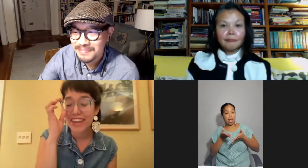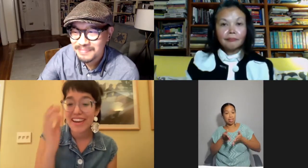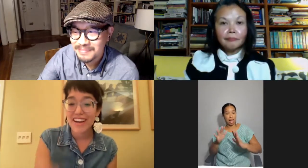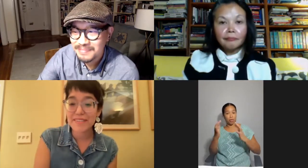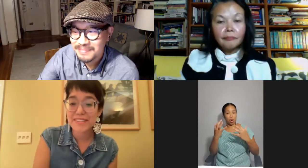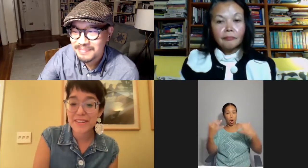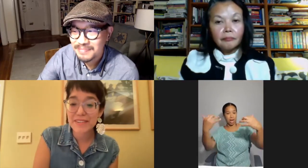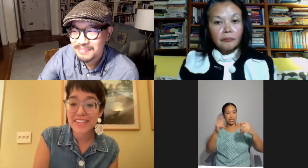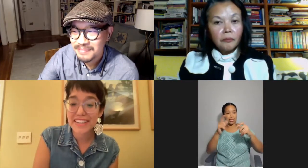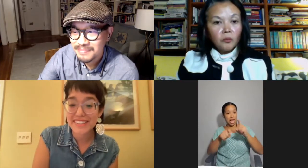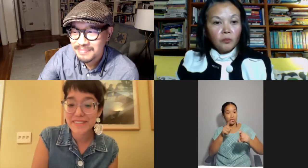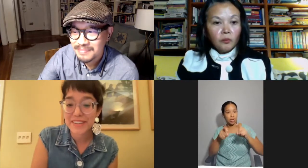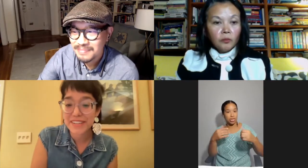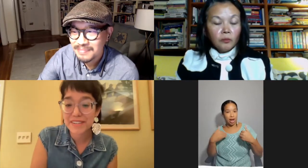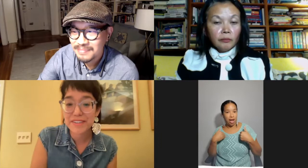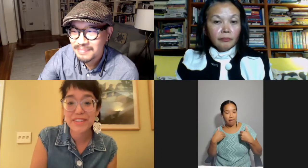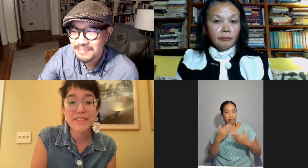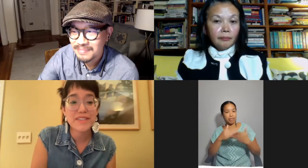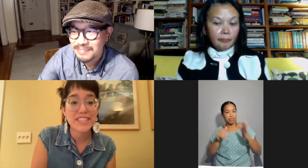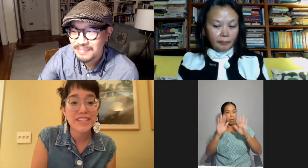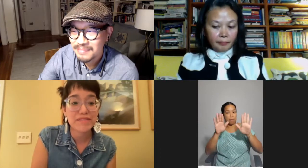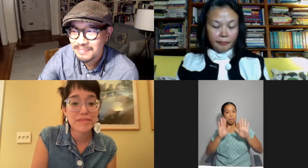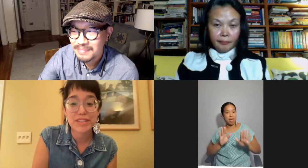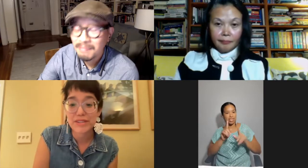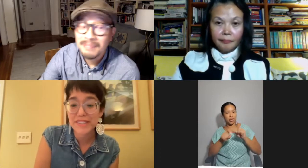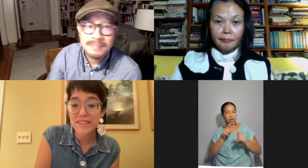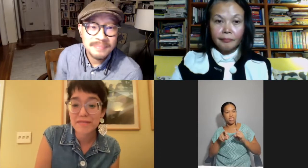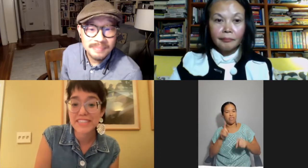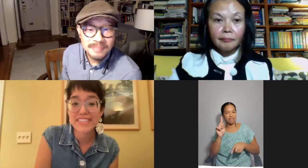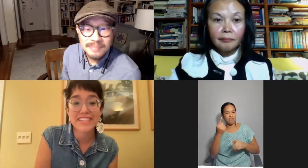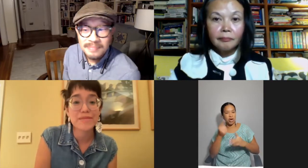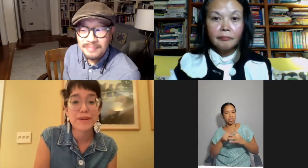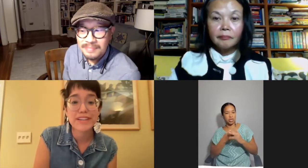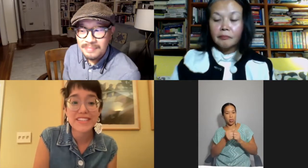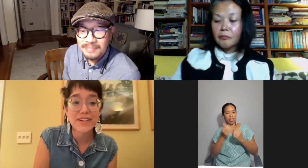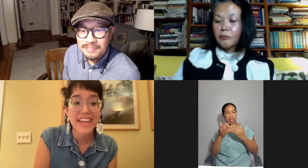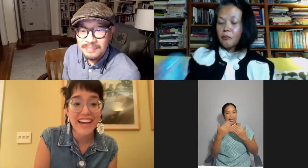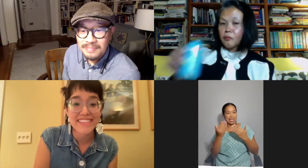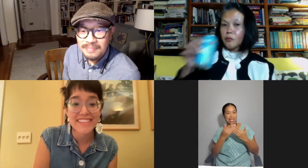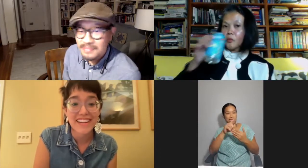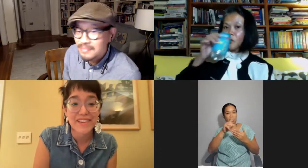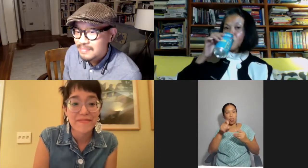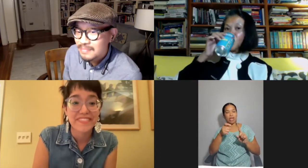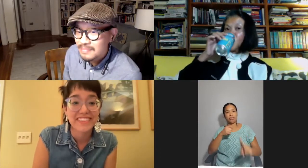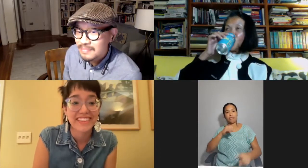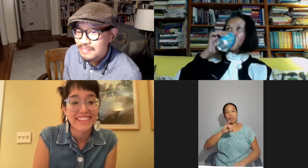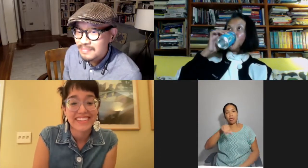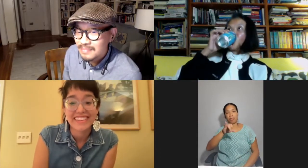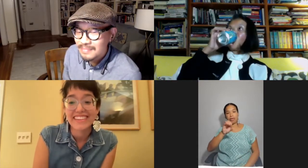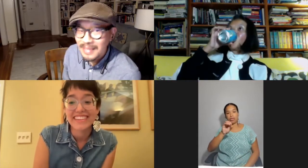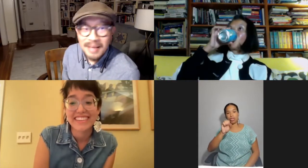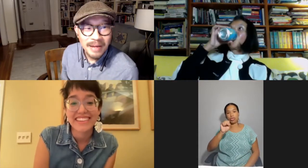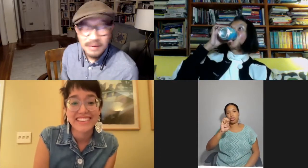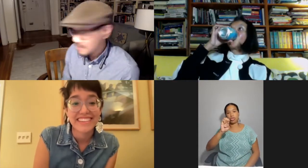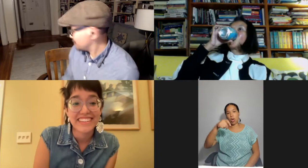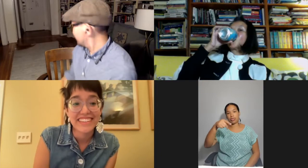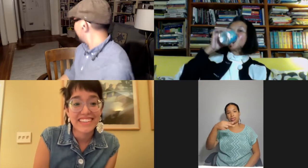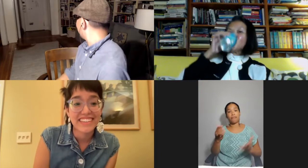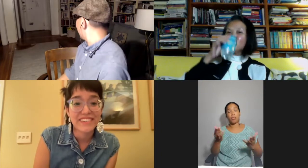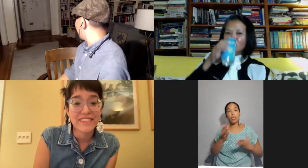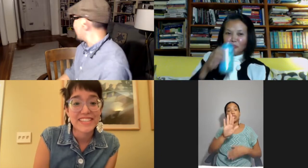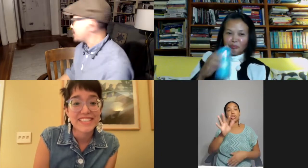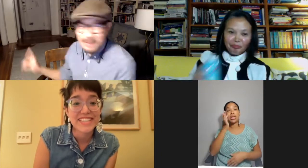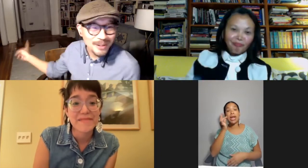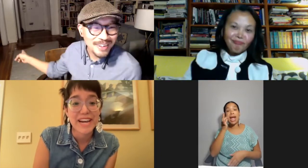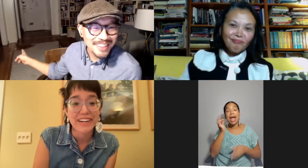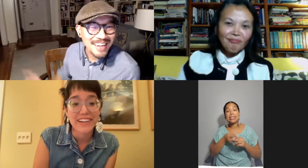I'm going to start with an easy one for you, Eugene, from Joseph, which is, what is your cat's name? What?